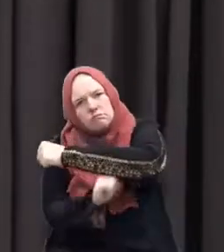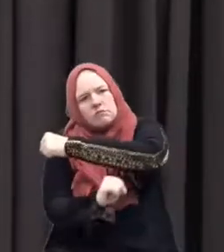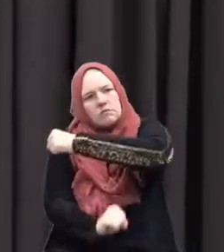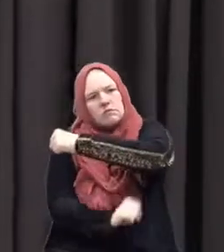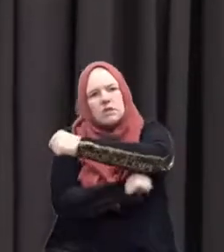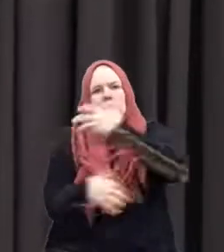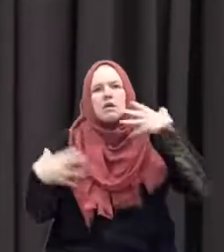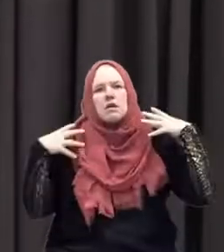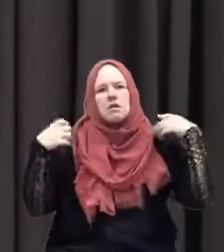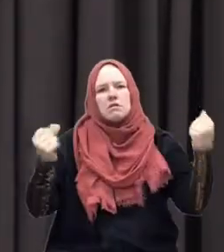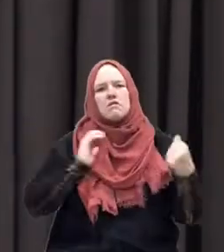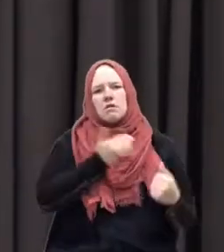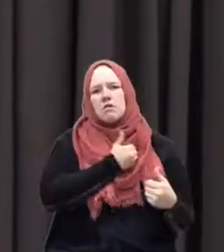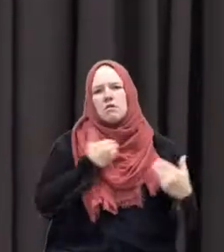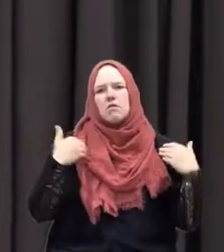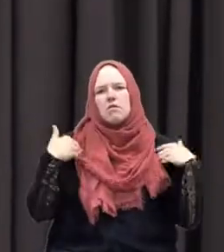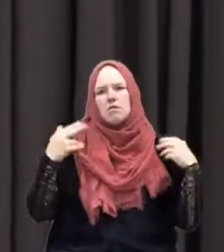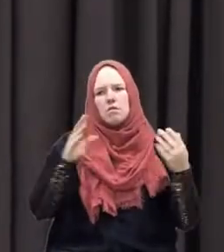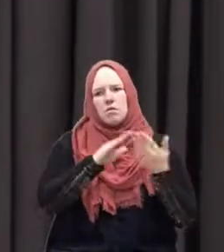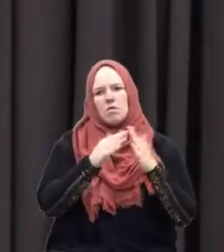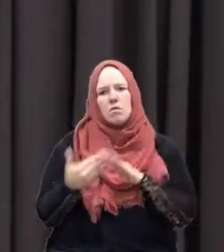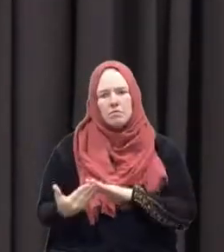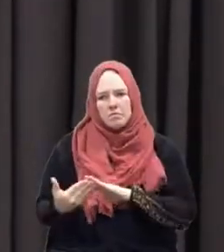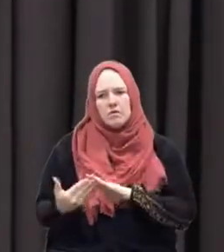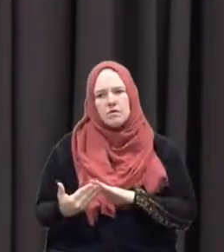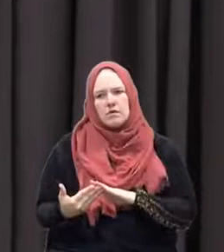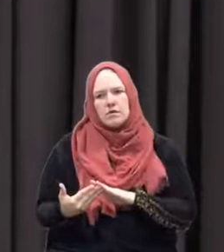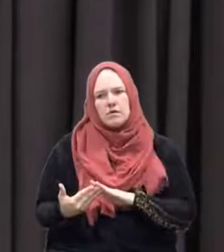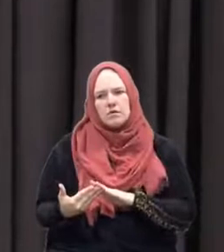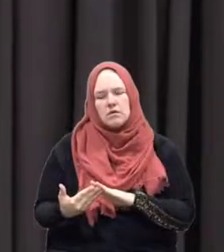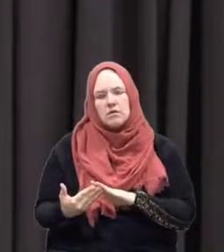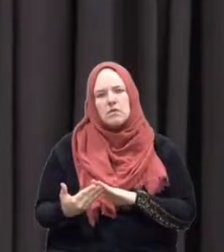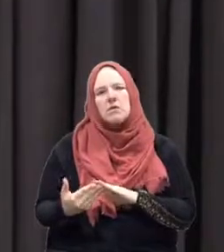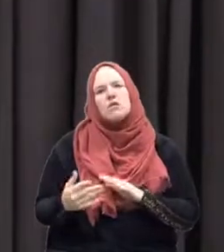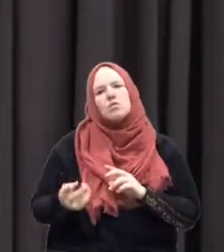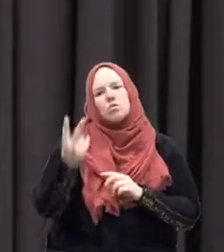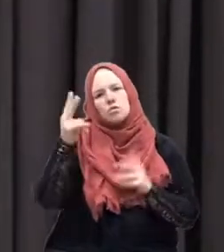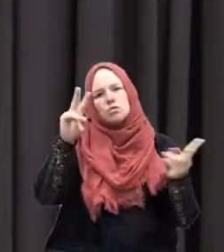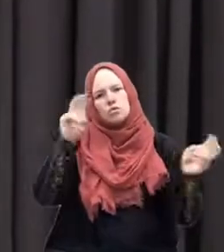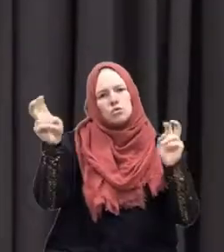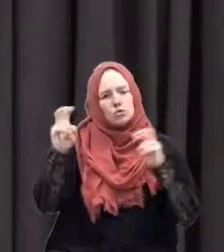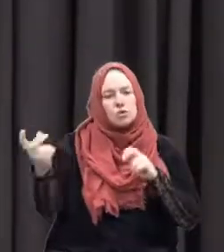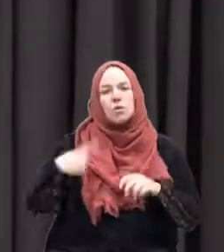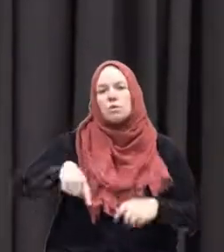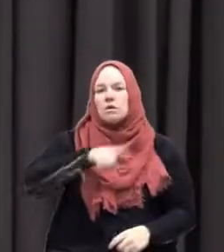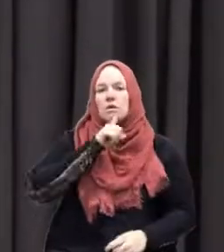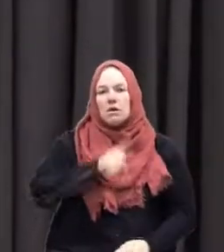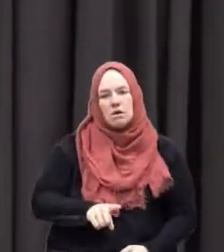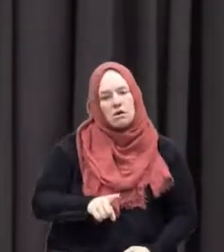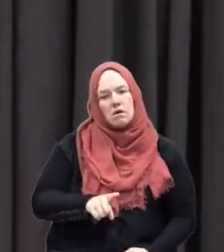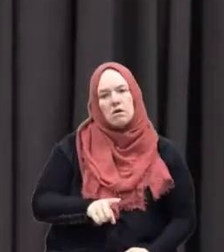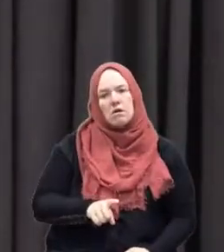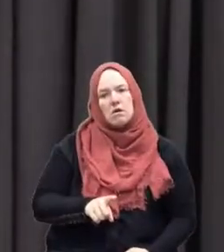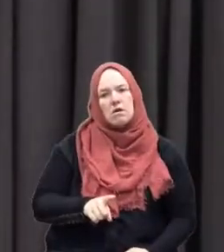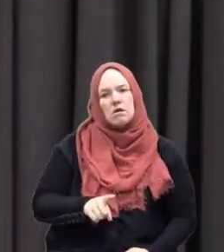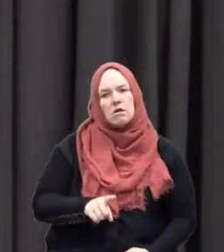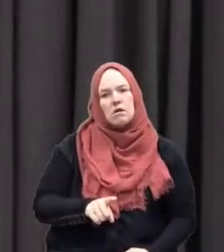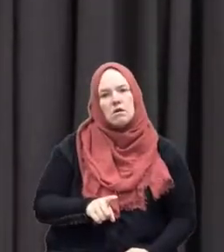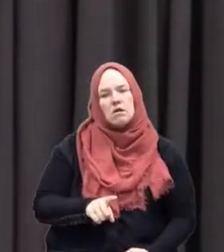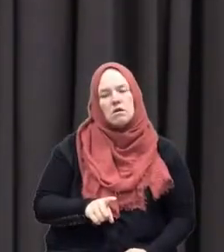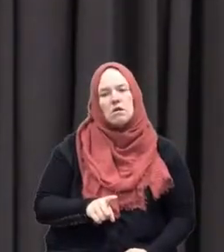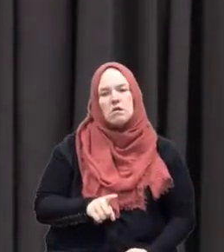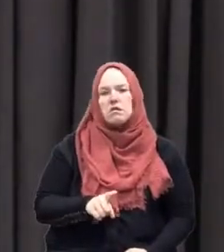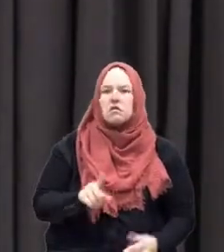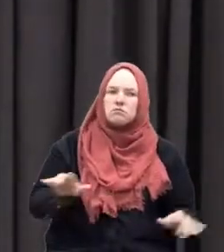of the health of our ummah. Our health is hinged on these two issues. We are the forces